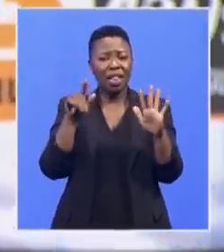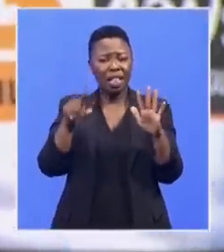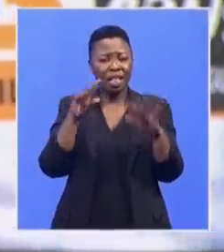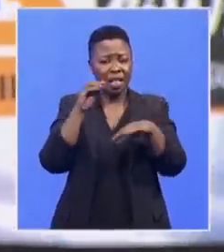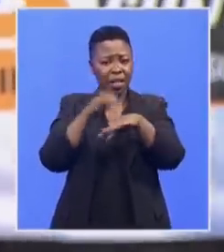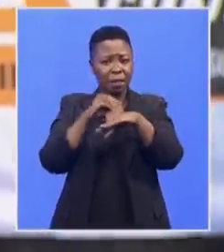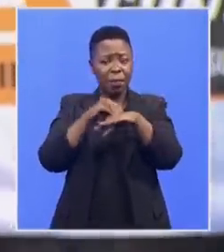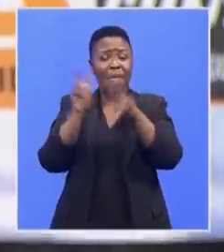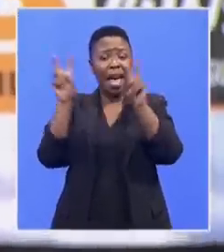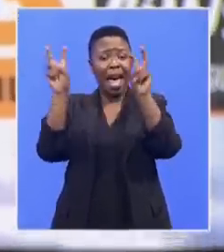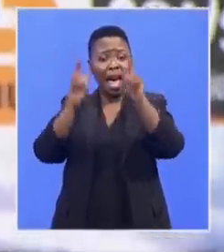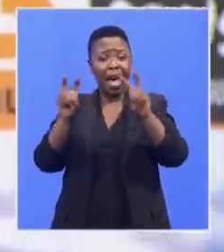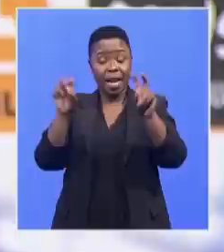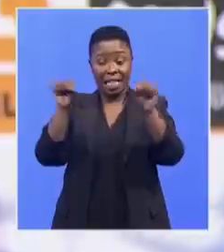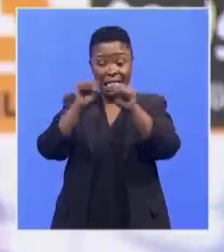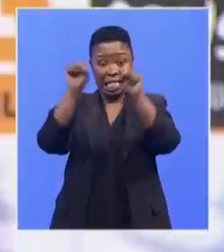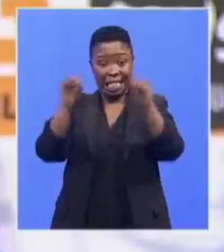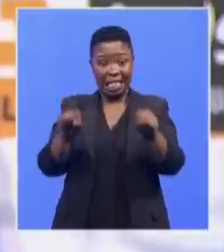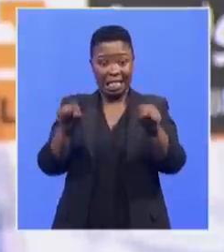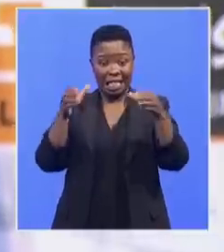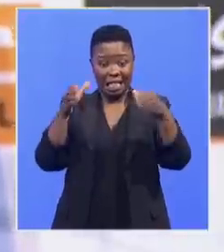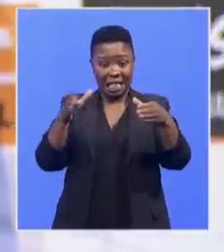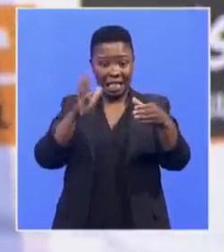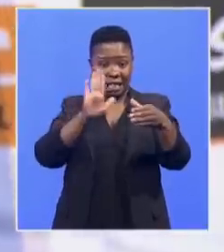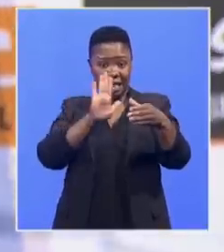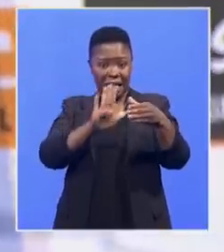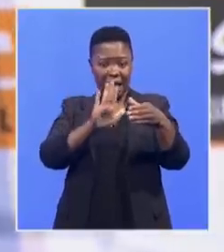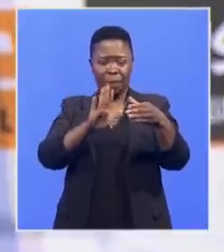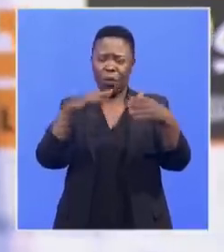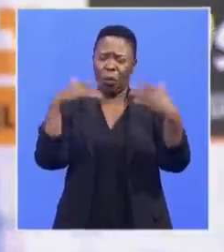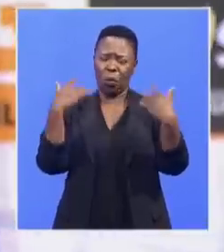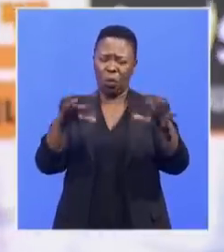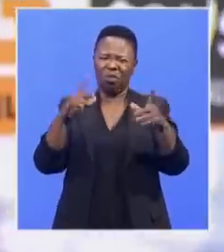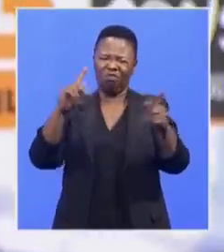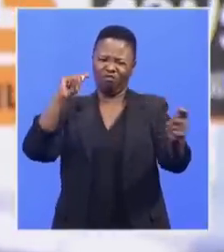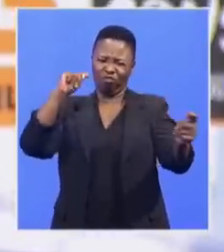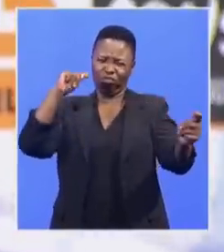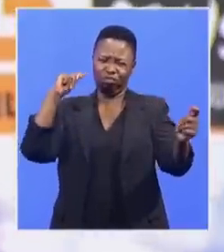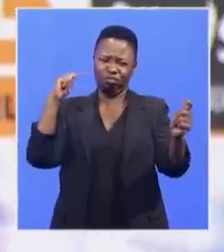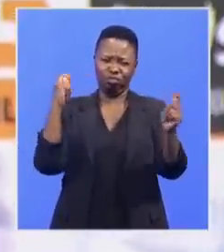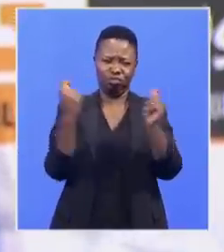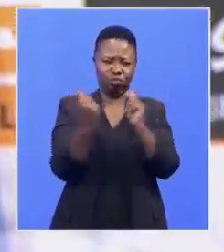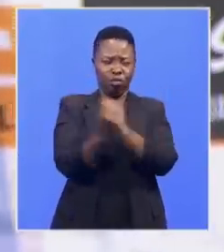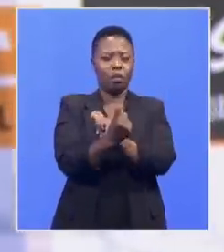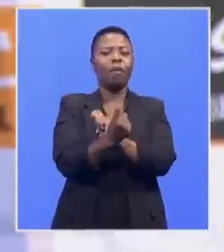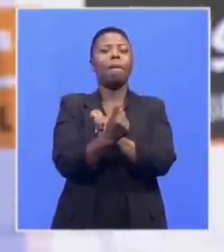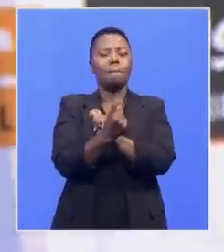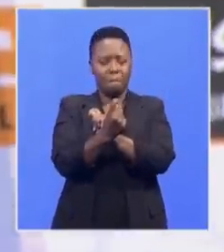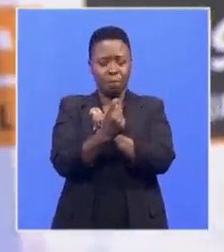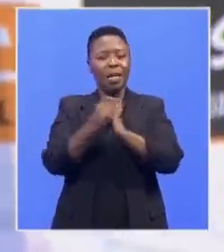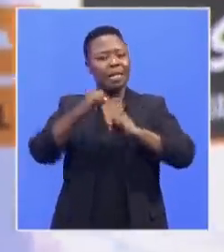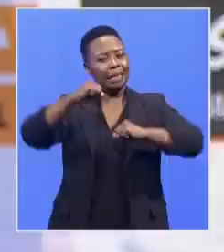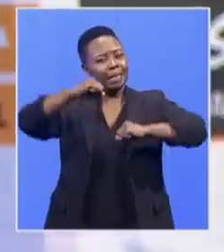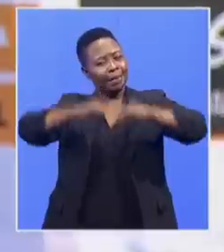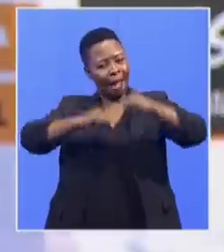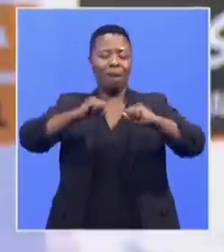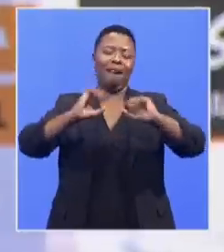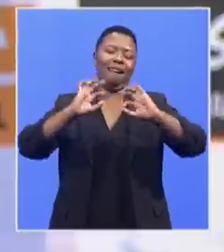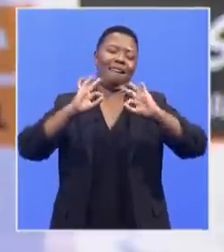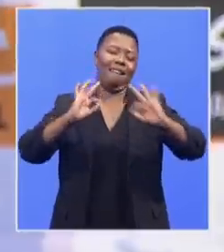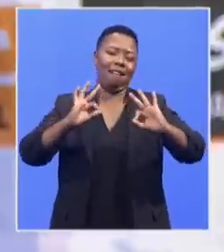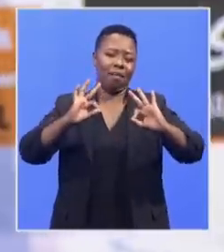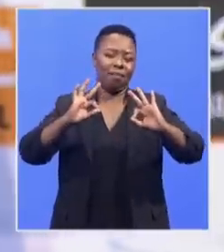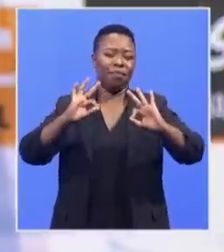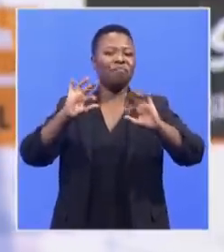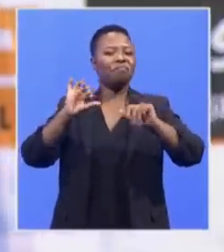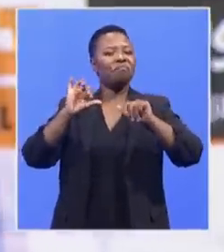system will have been fundamentally transformed. It will be more stable, more